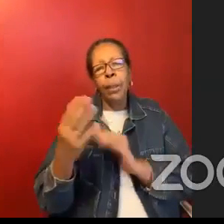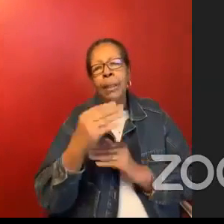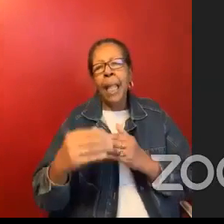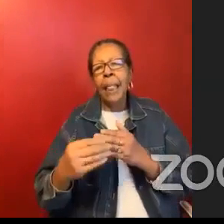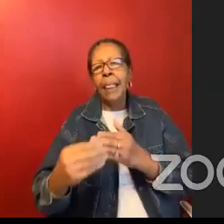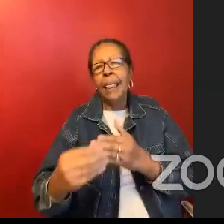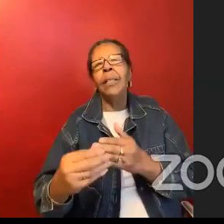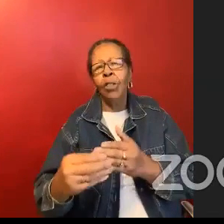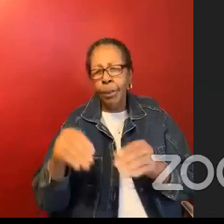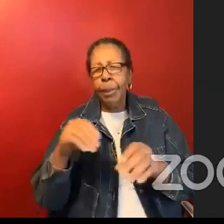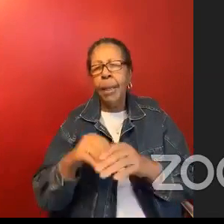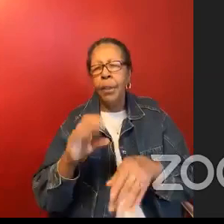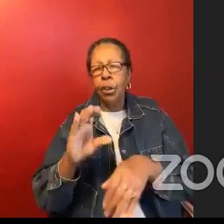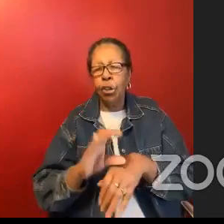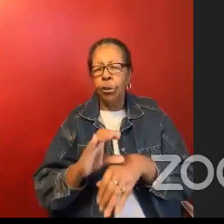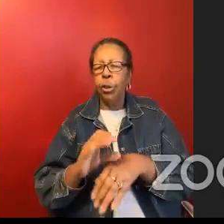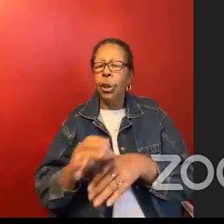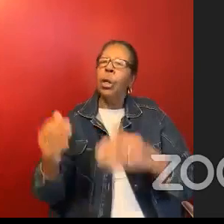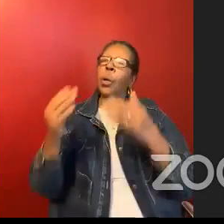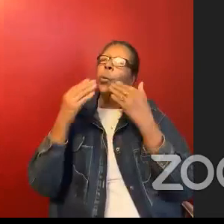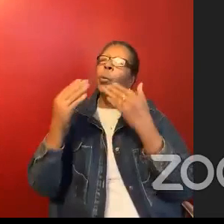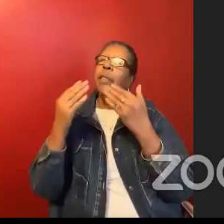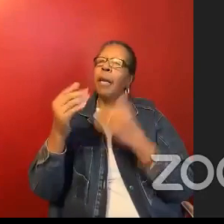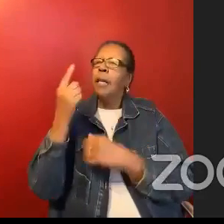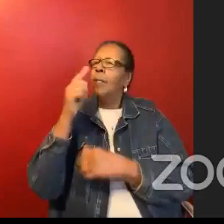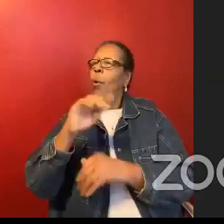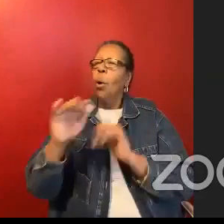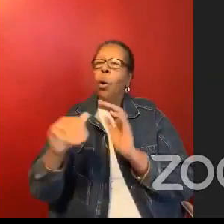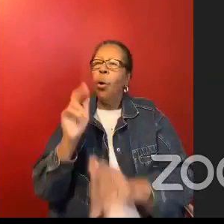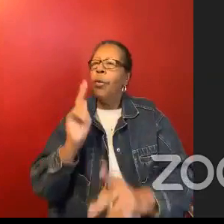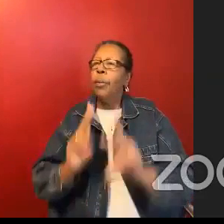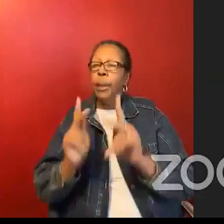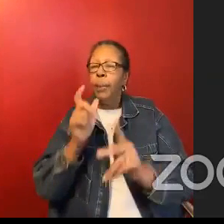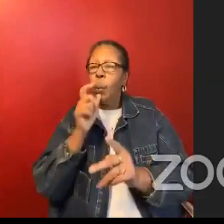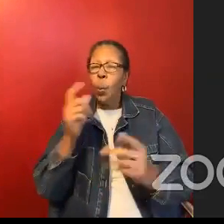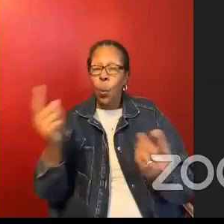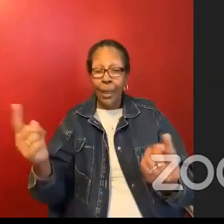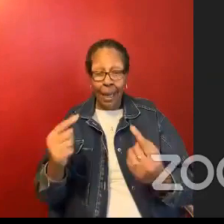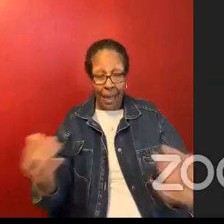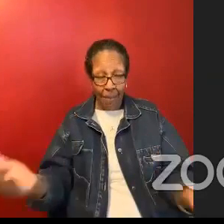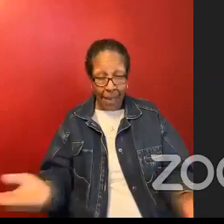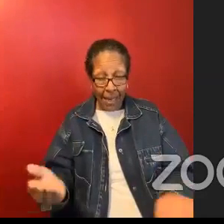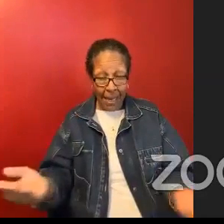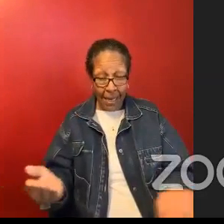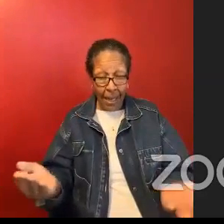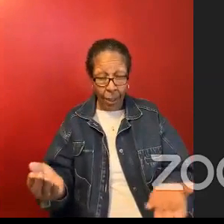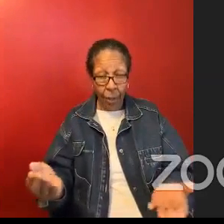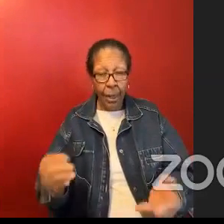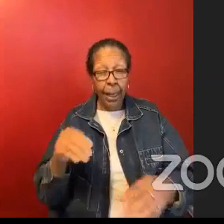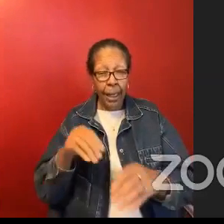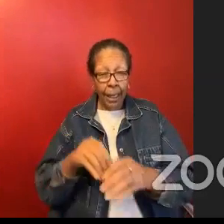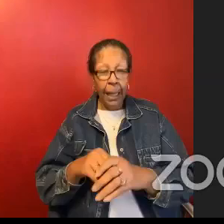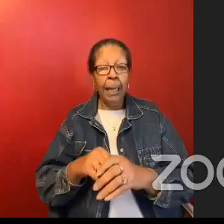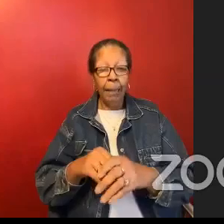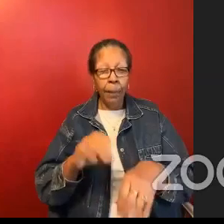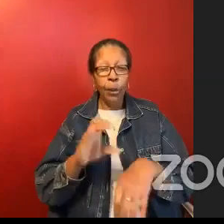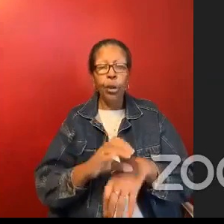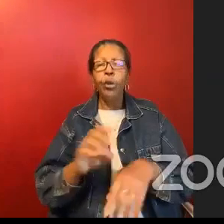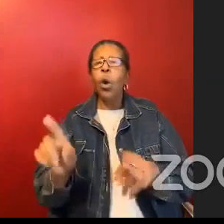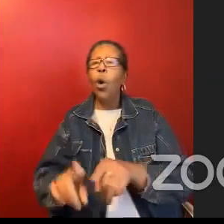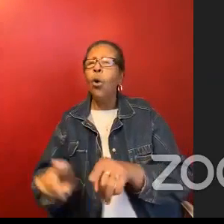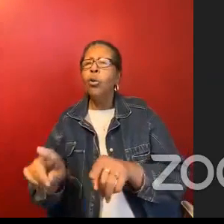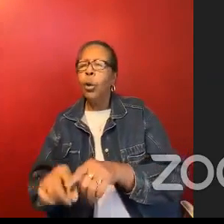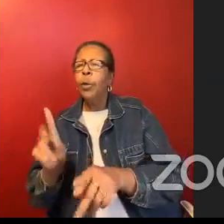We thank you, Lord God, for all those who are assembled here in person and those who are with us virtually. We thank you